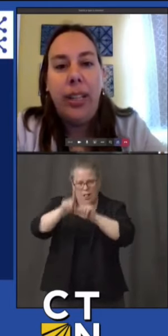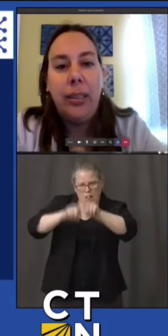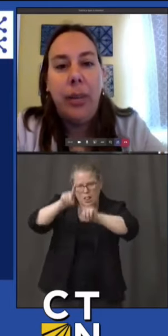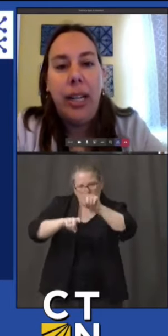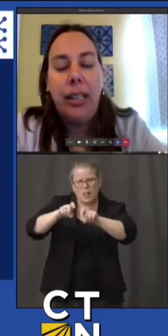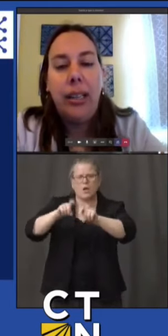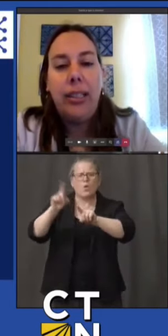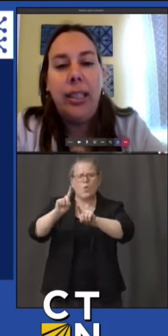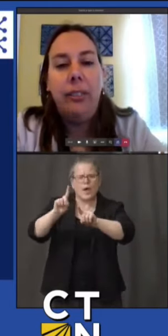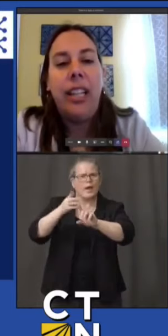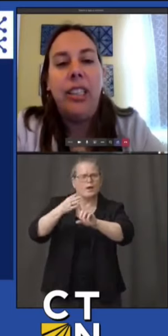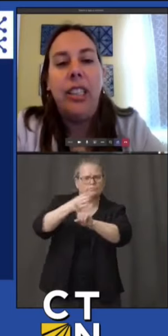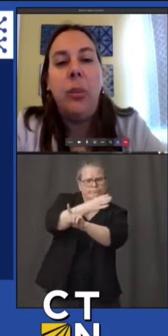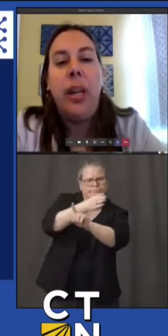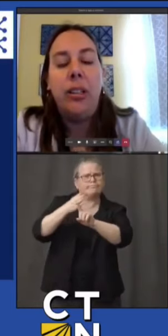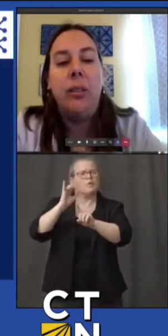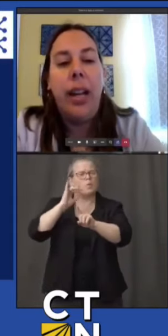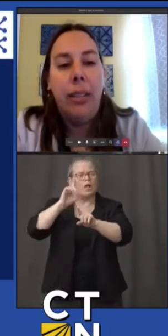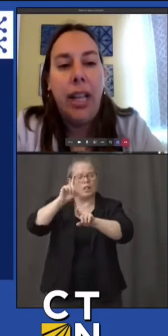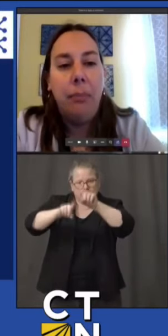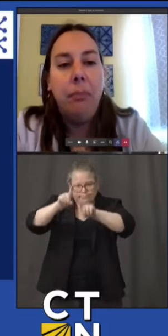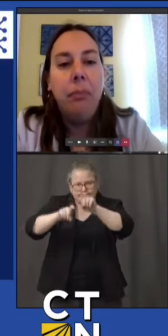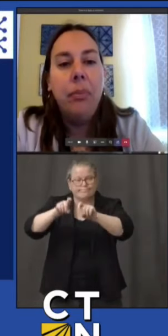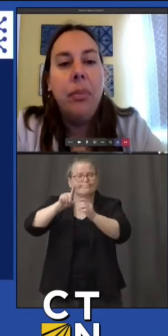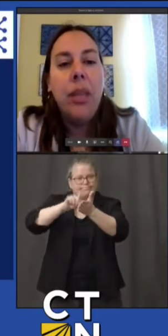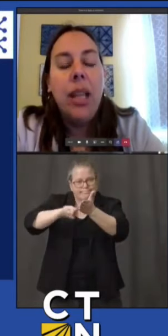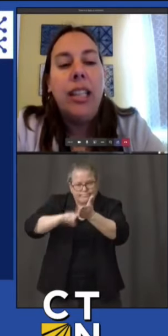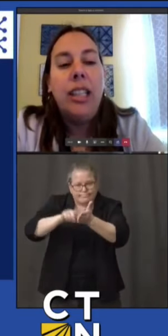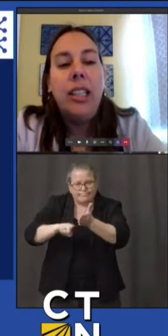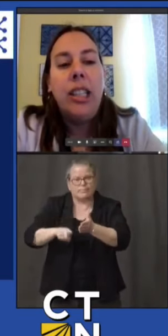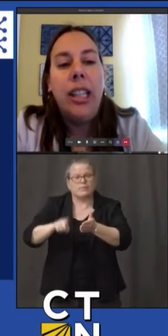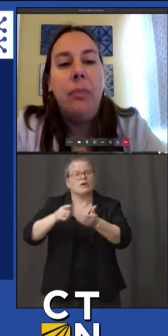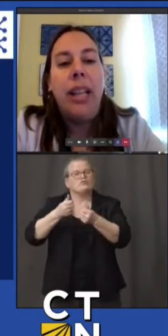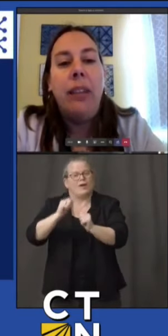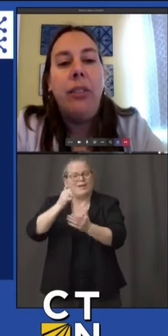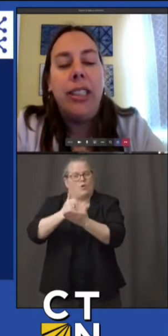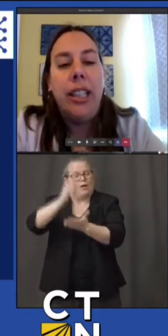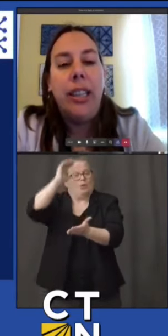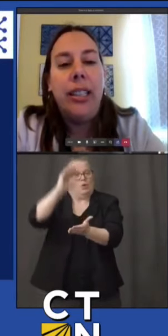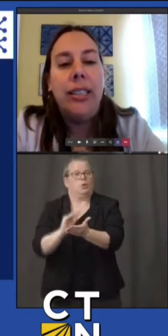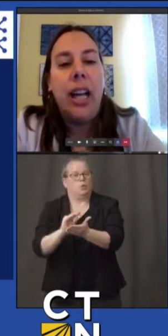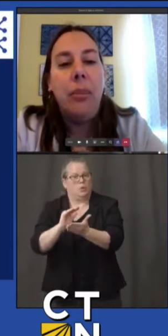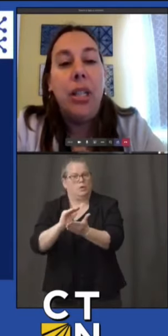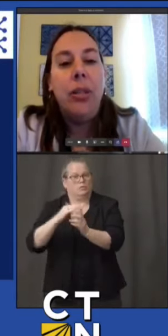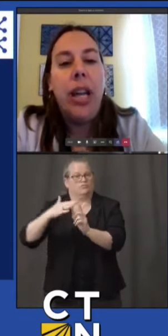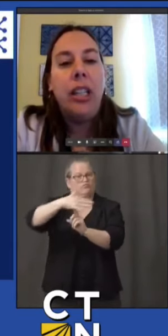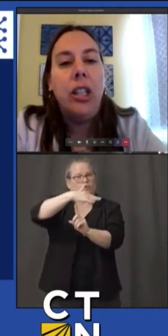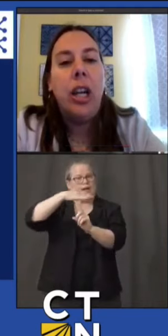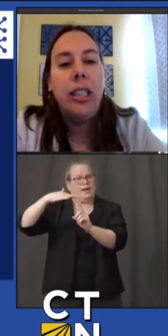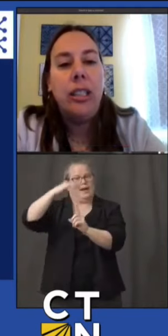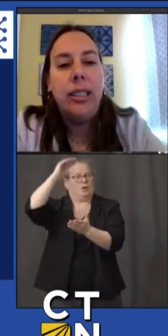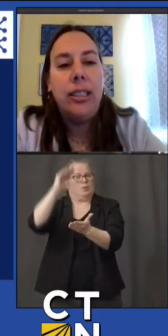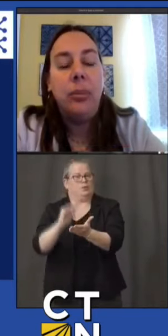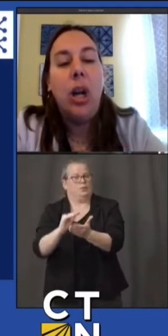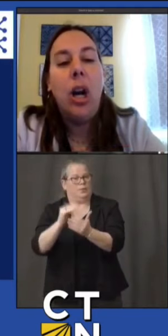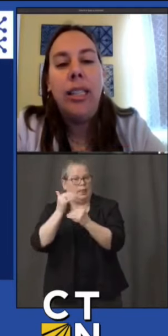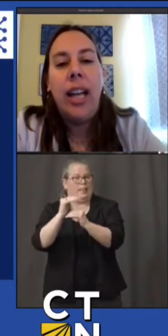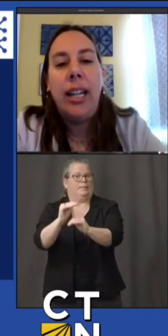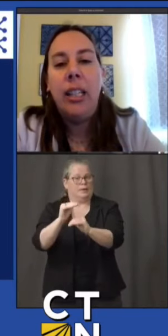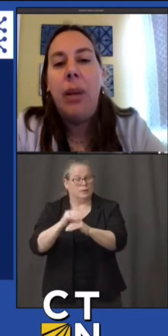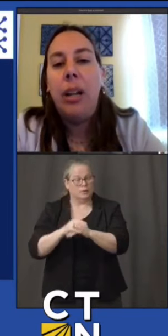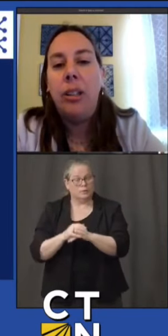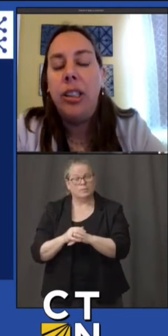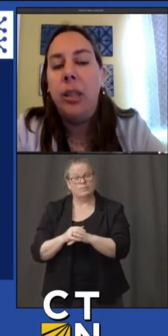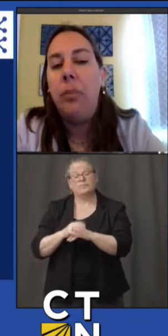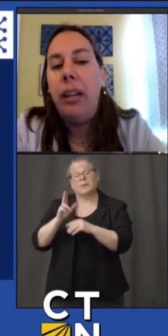prevent spreading this infection to others around them. Additionally, by leveraging this new technological system Contact